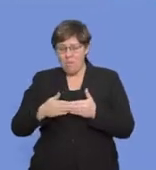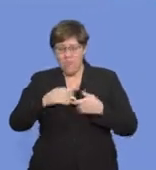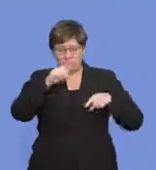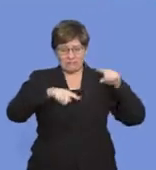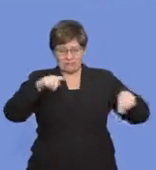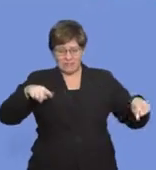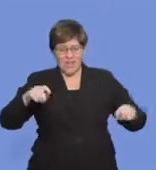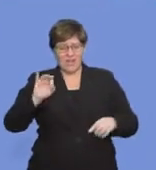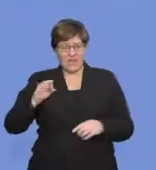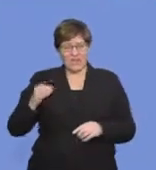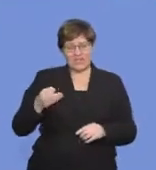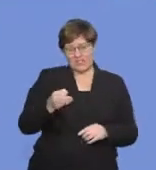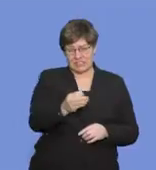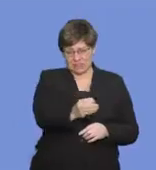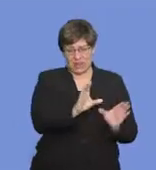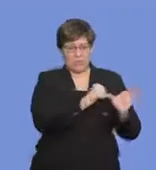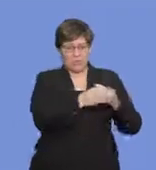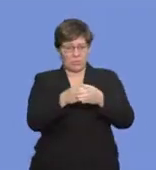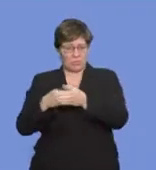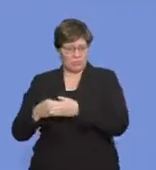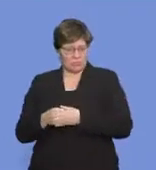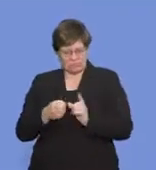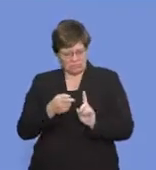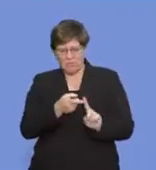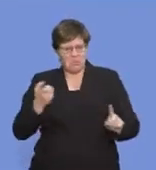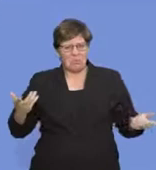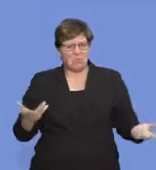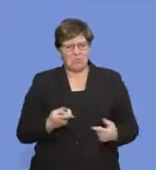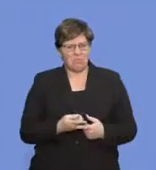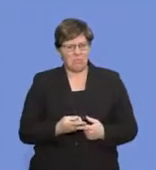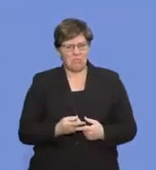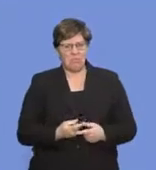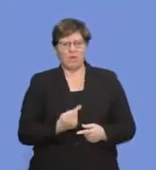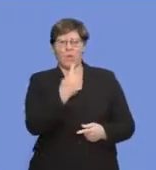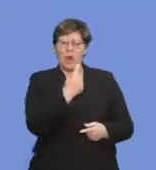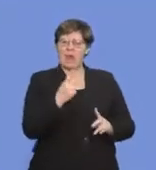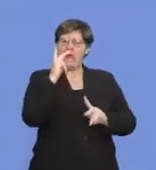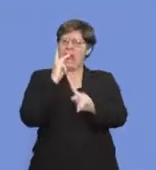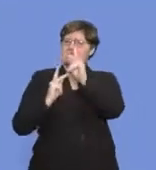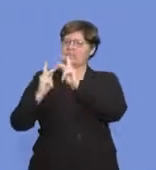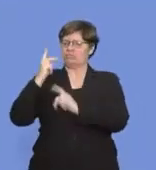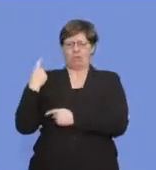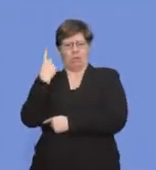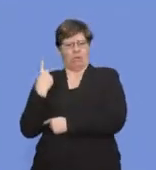of finch. And where did they all come from if there was only one ancestral population?